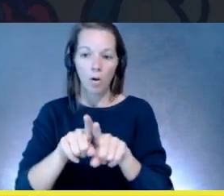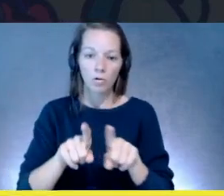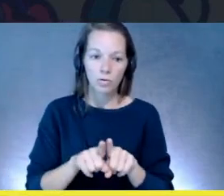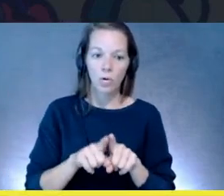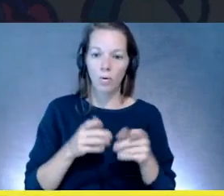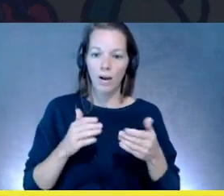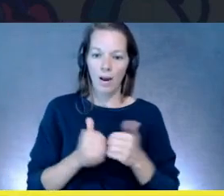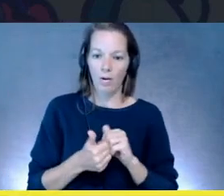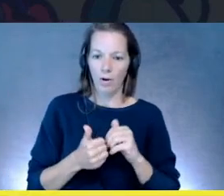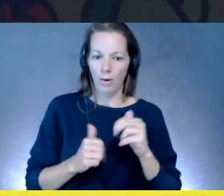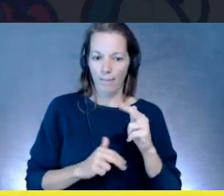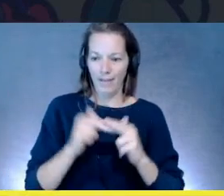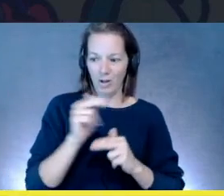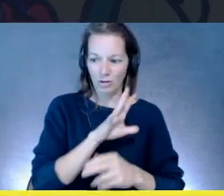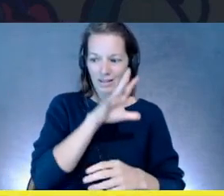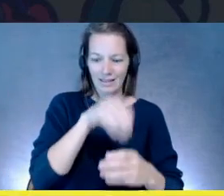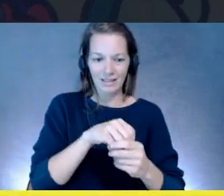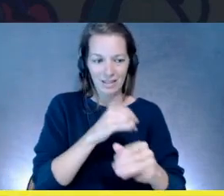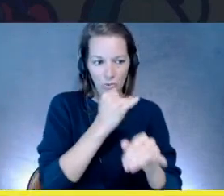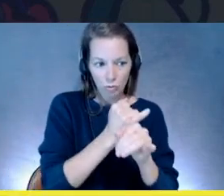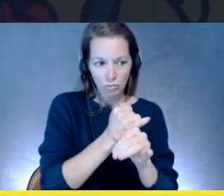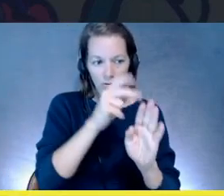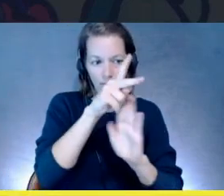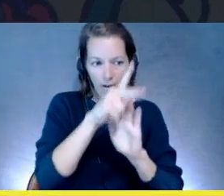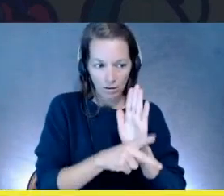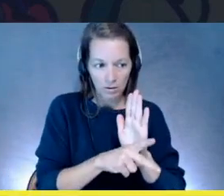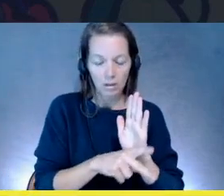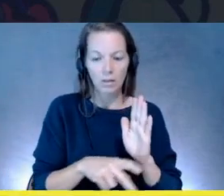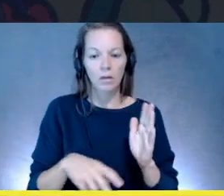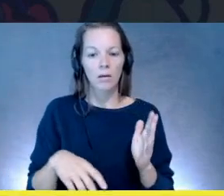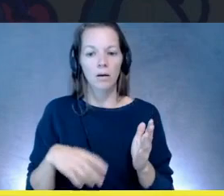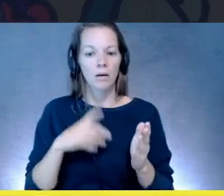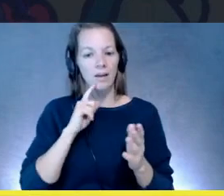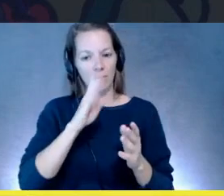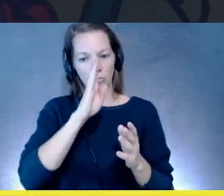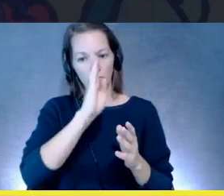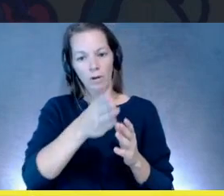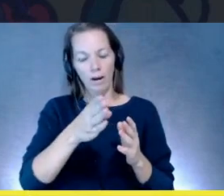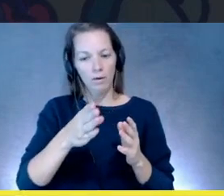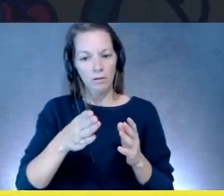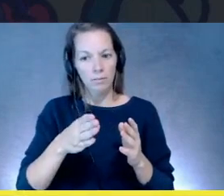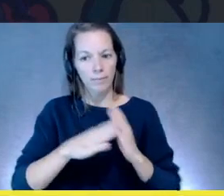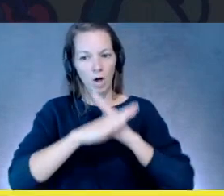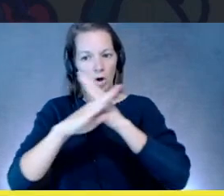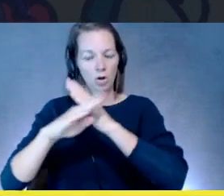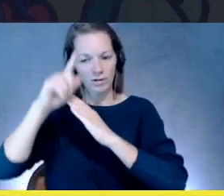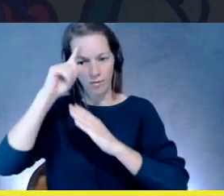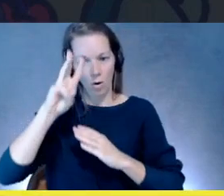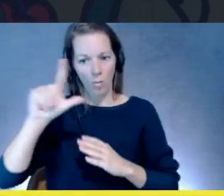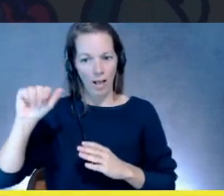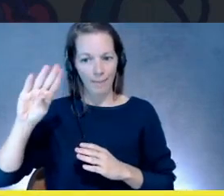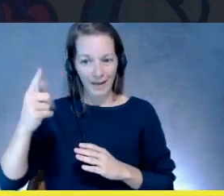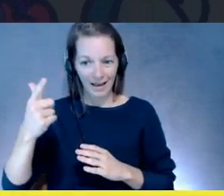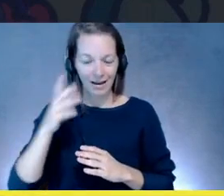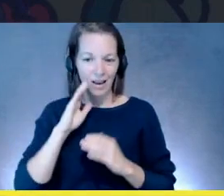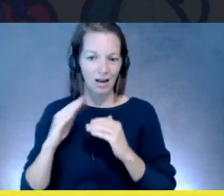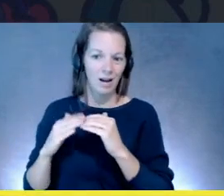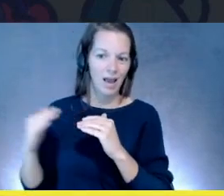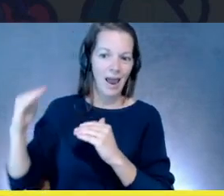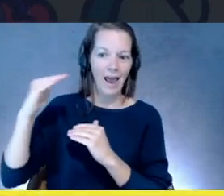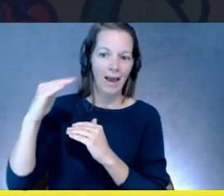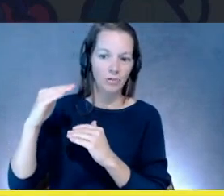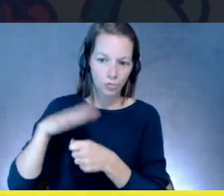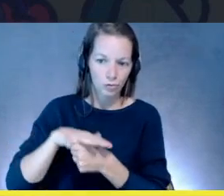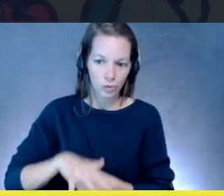into institutions and policies, can create direct barriers to well-being and also create excess stress for this